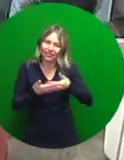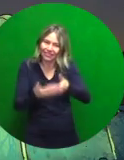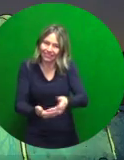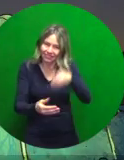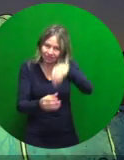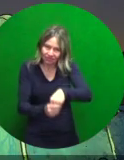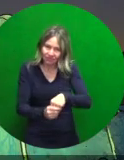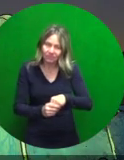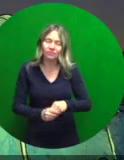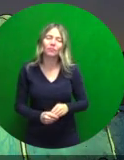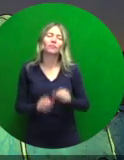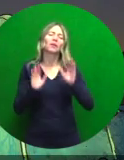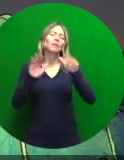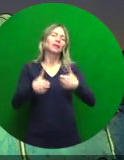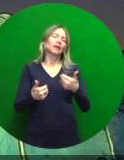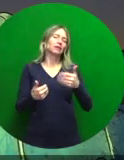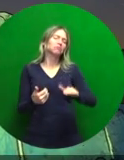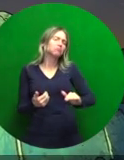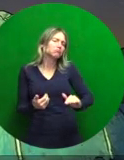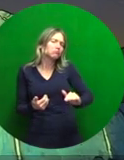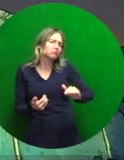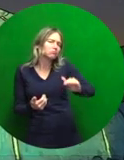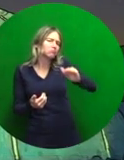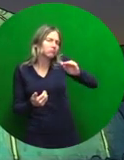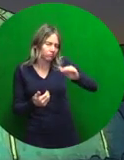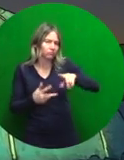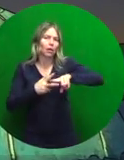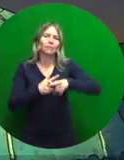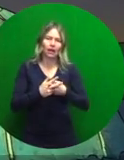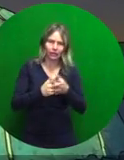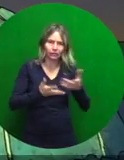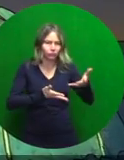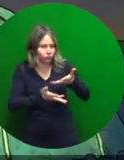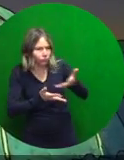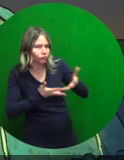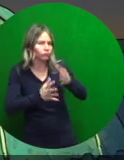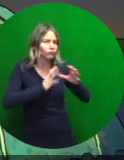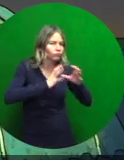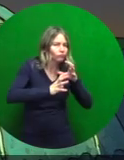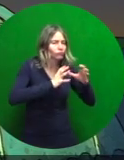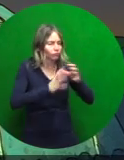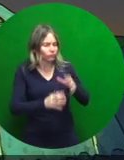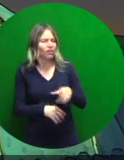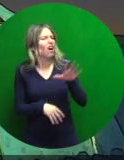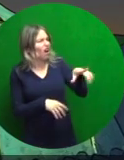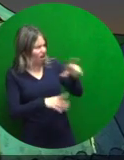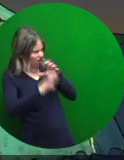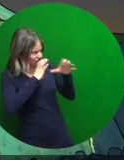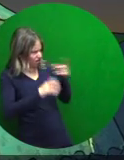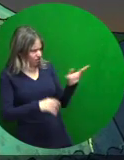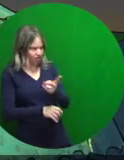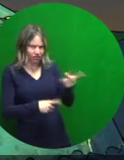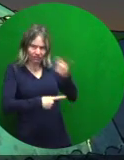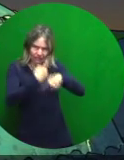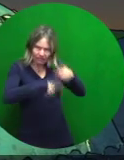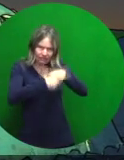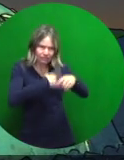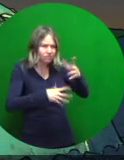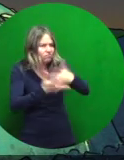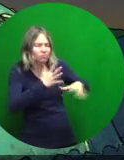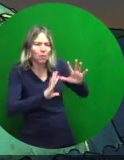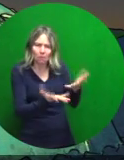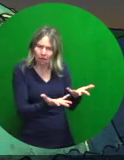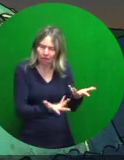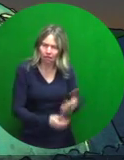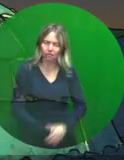She was born in an igloo. So then she got a little older and they started to communicate by signing with her. Tay maangin pa